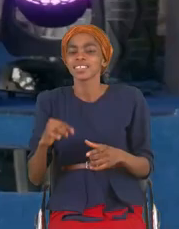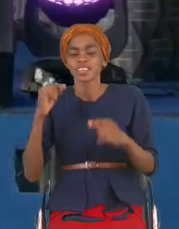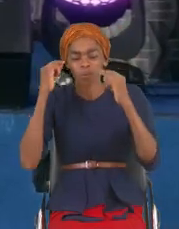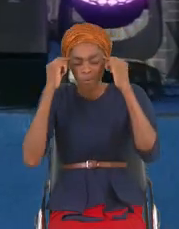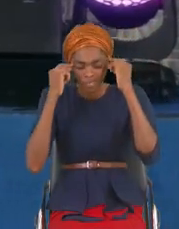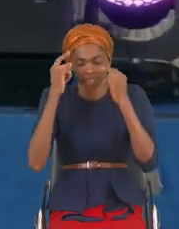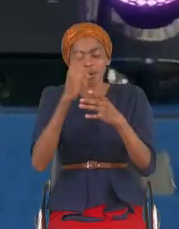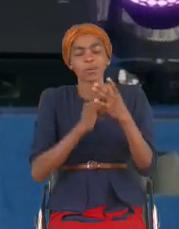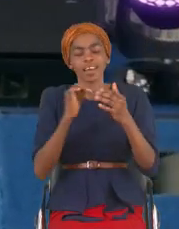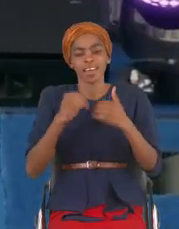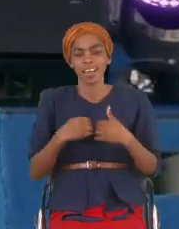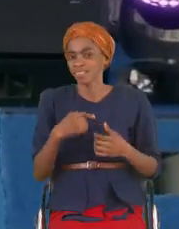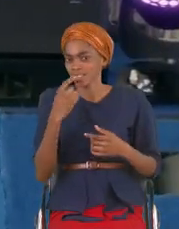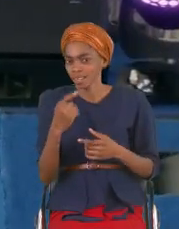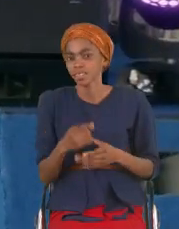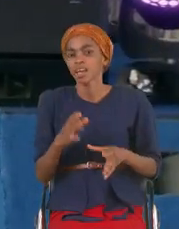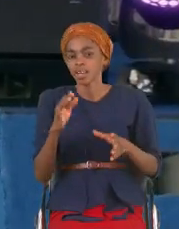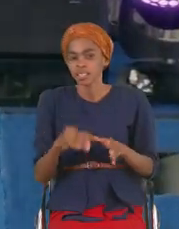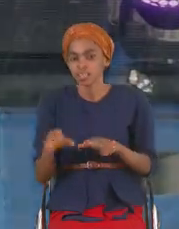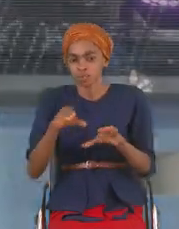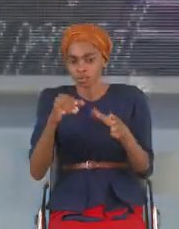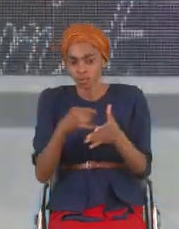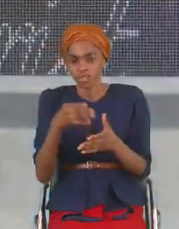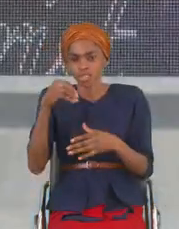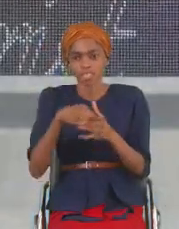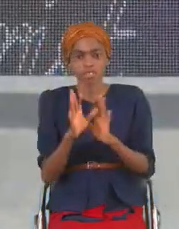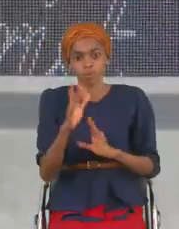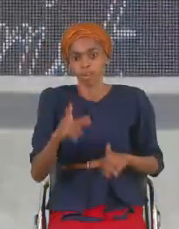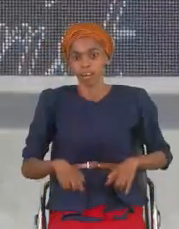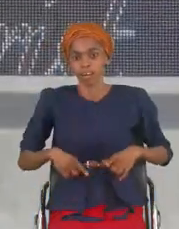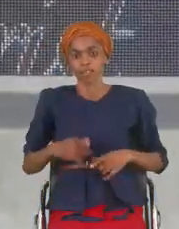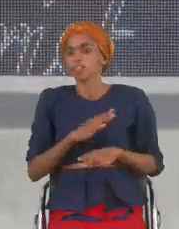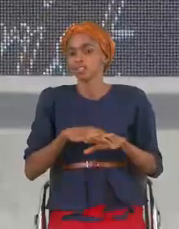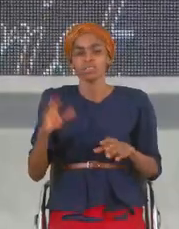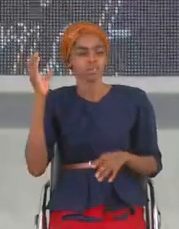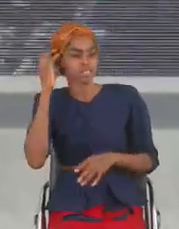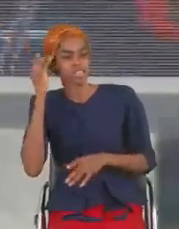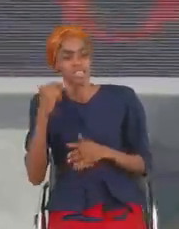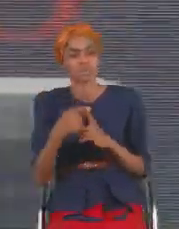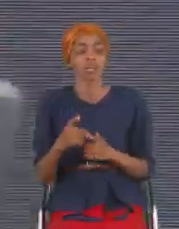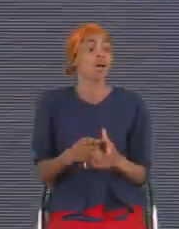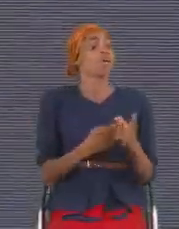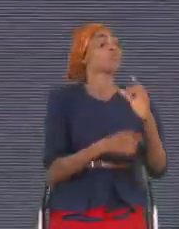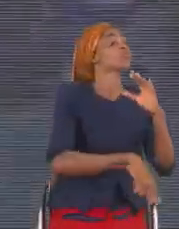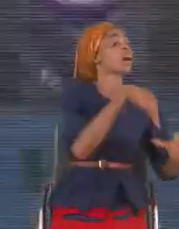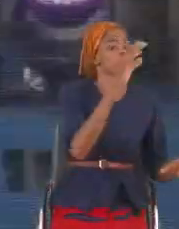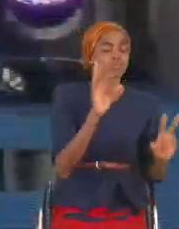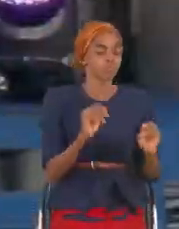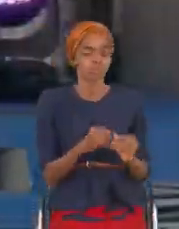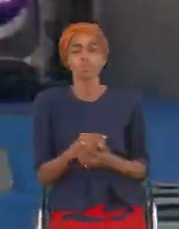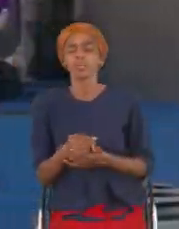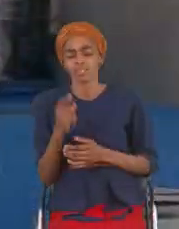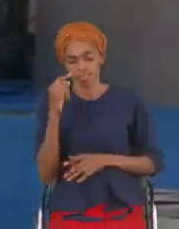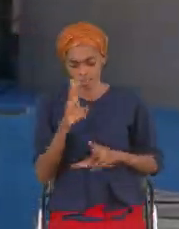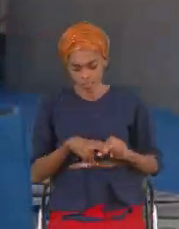say. Apply it to your life. Don't just hear the word and then run off. Sit down,